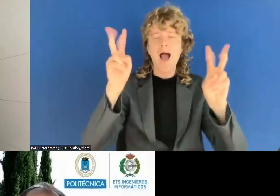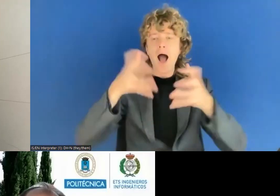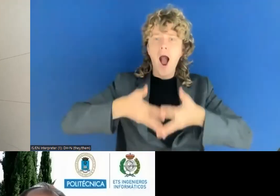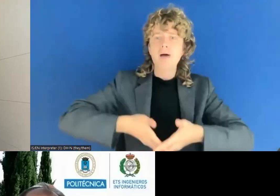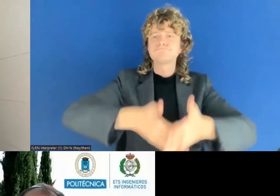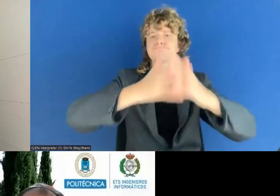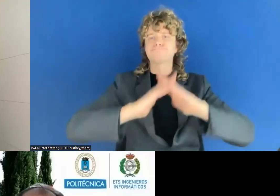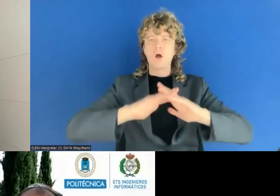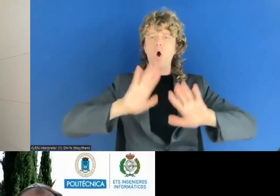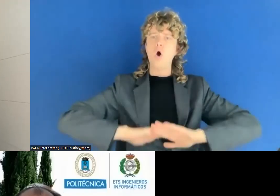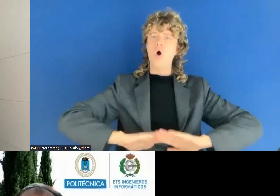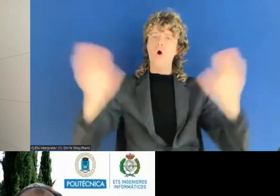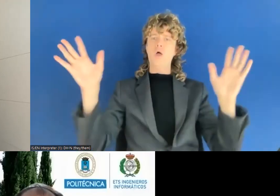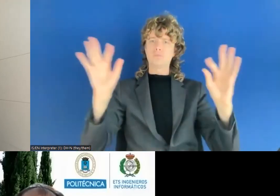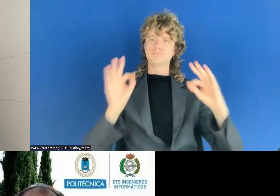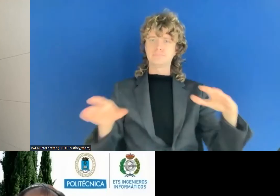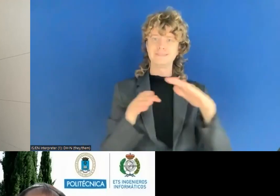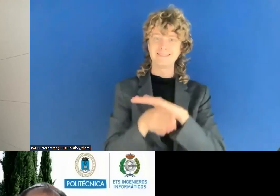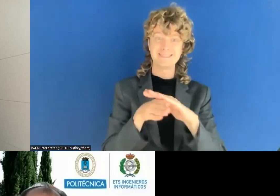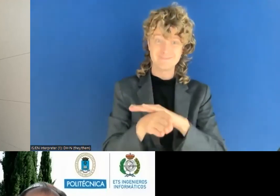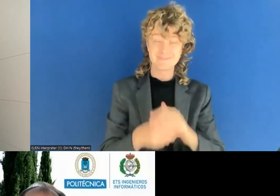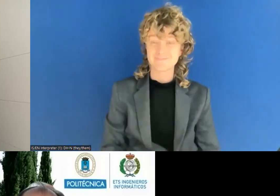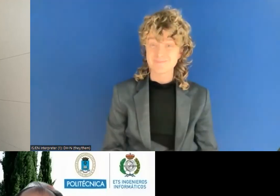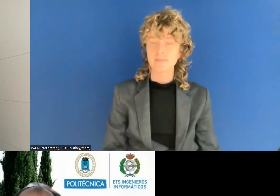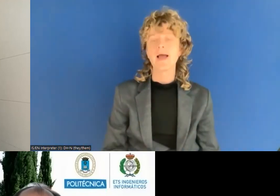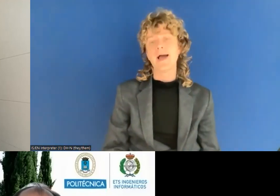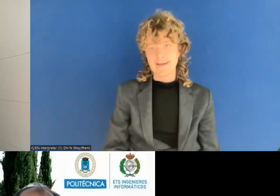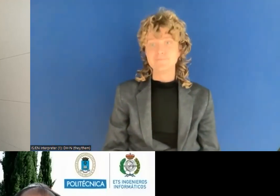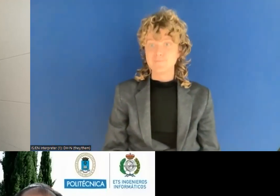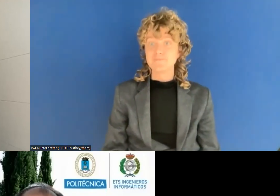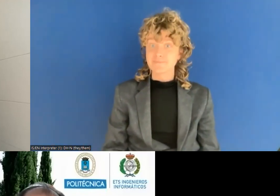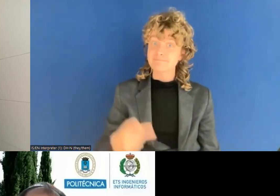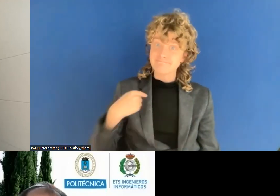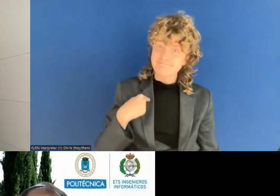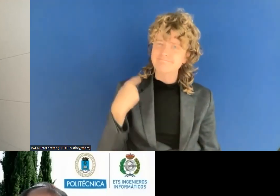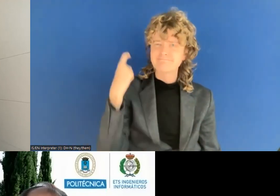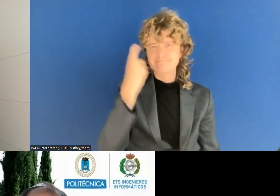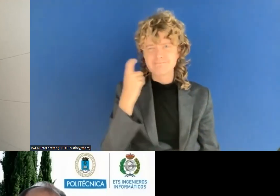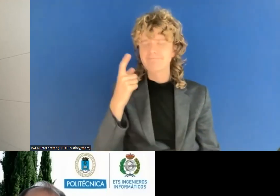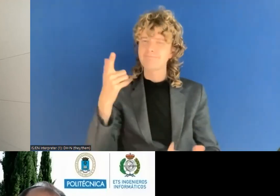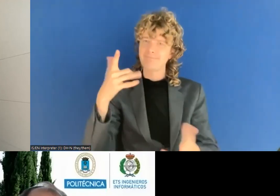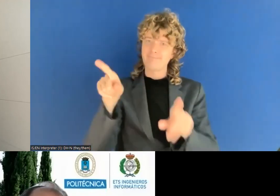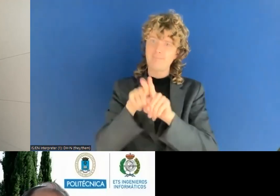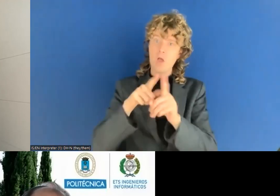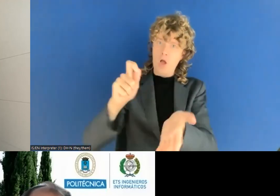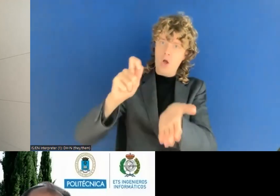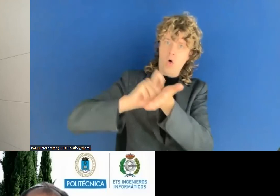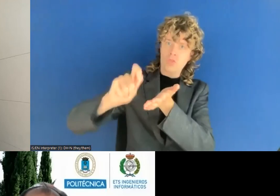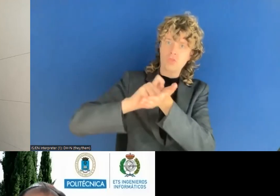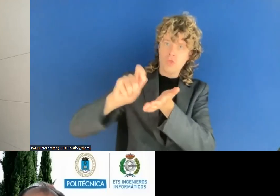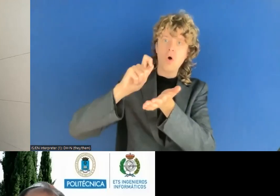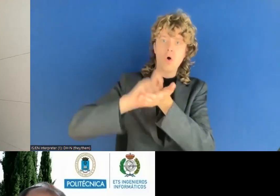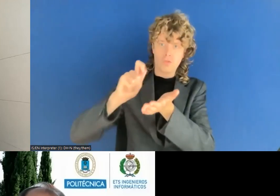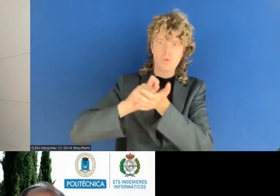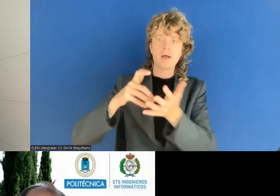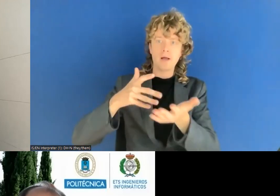reasoning when I talked about the need to have more authoring tool. And when I'm thinking about authoring tools, I'm not only thinking about web development tools, but I